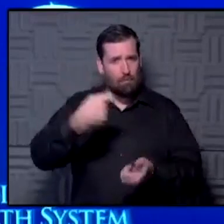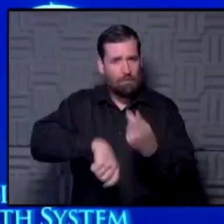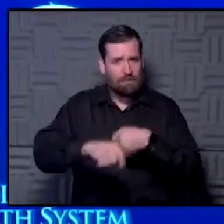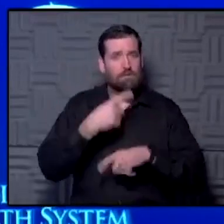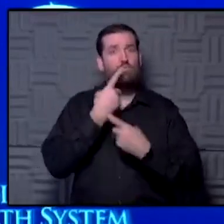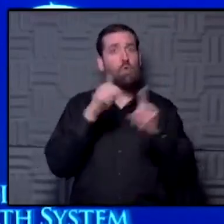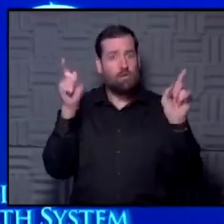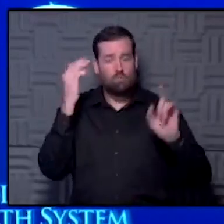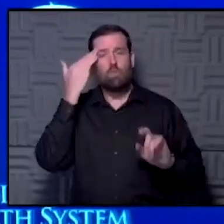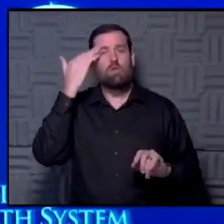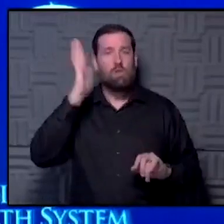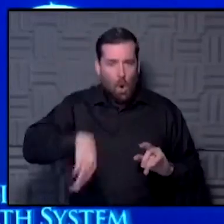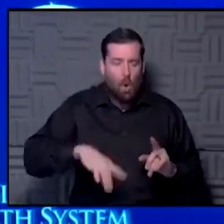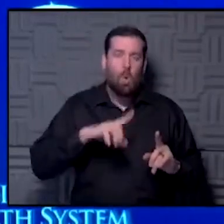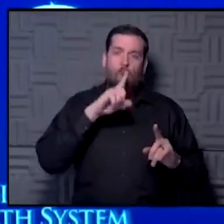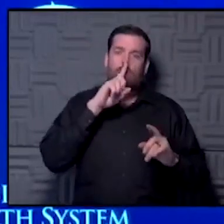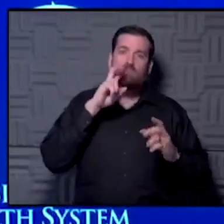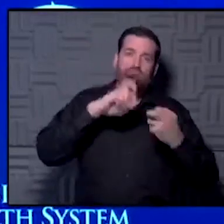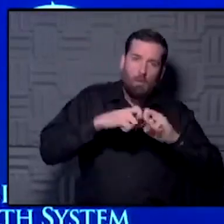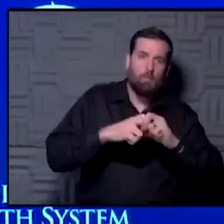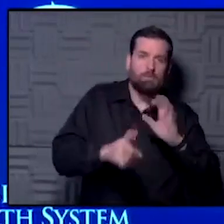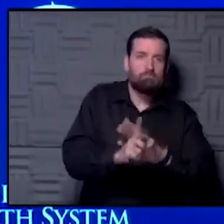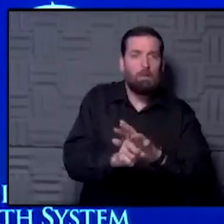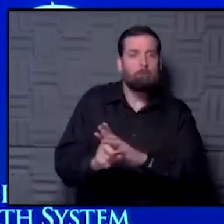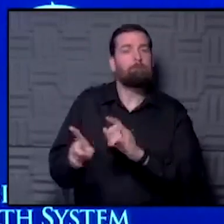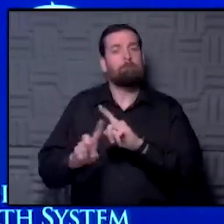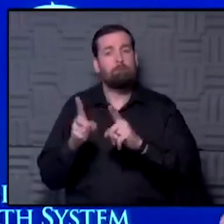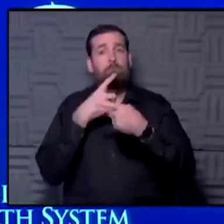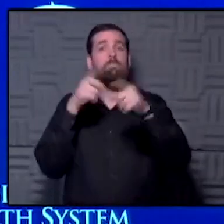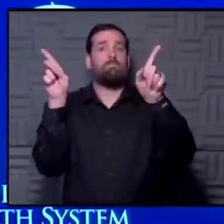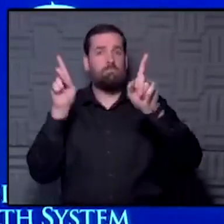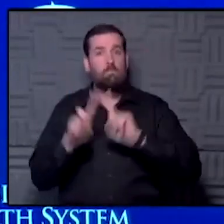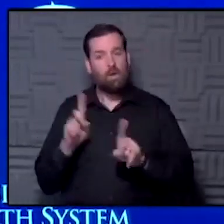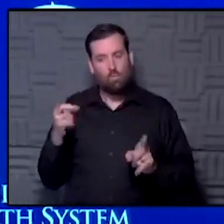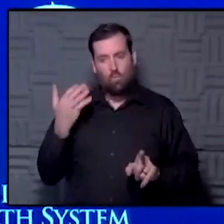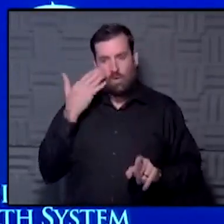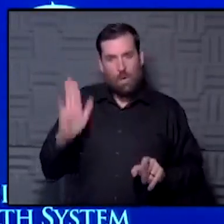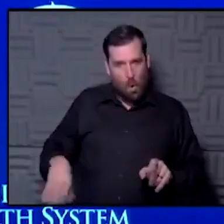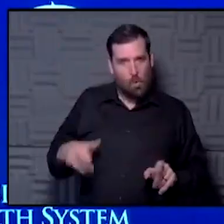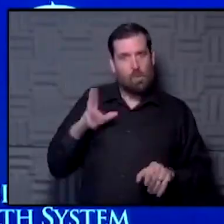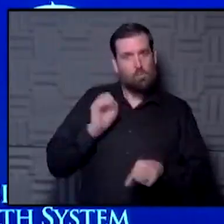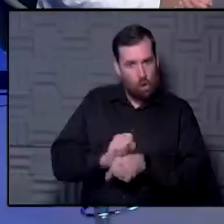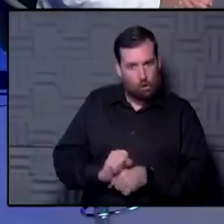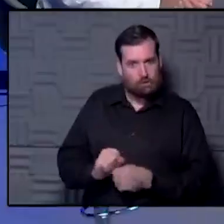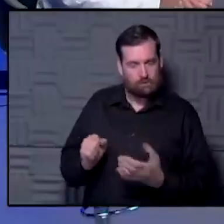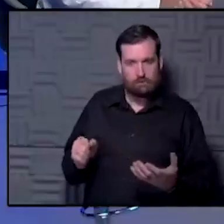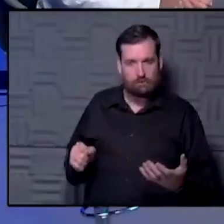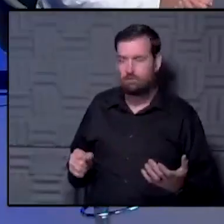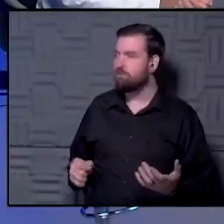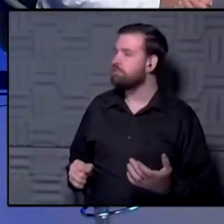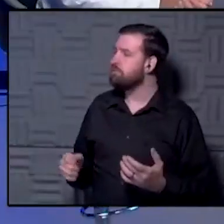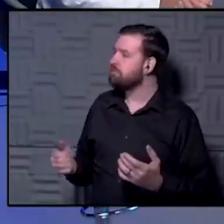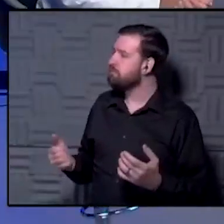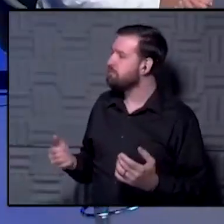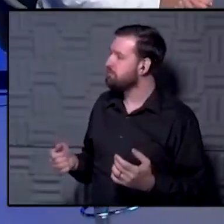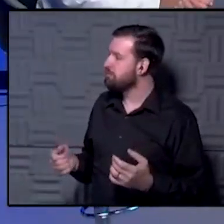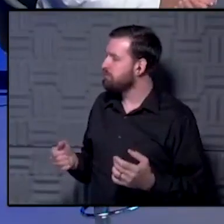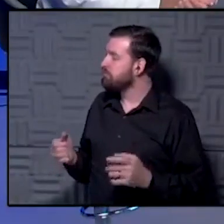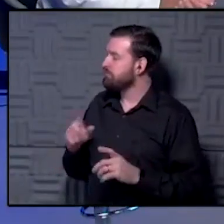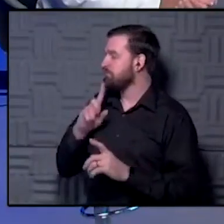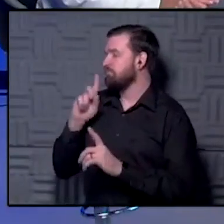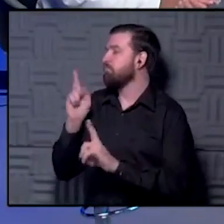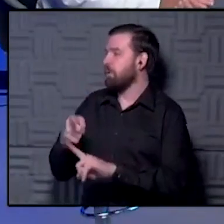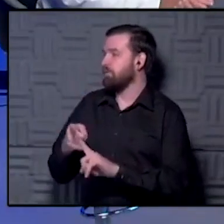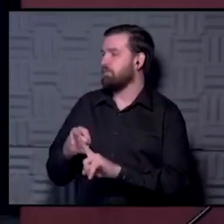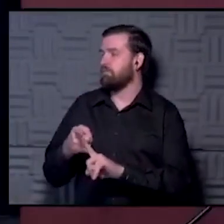what the complications are and the risks are, but the reality is hip replacements work. David, masking works. Yeah, I think the point that